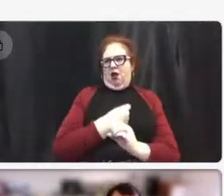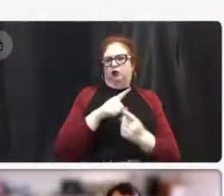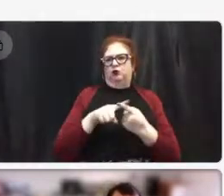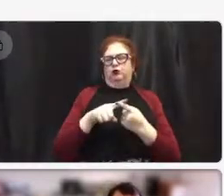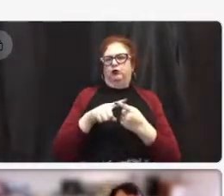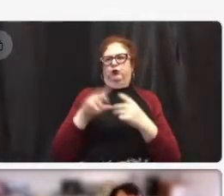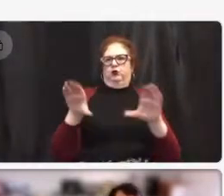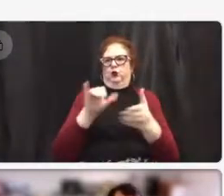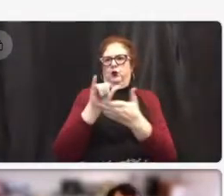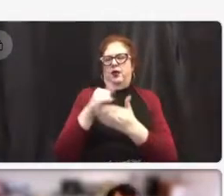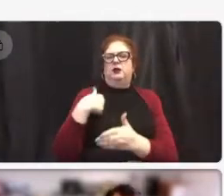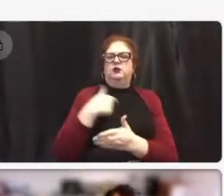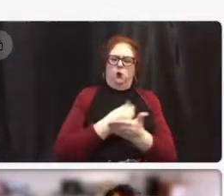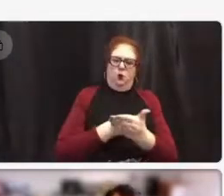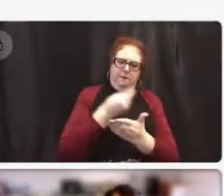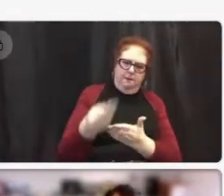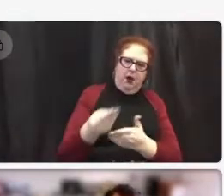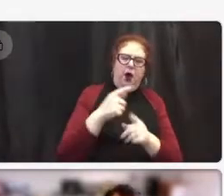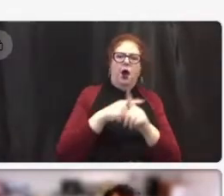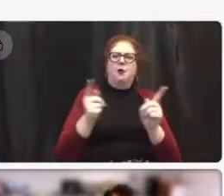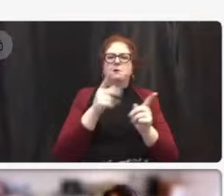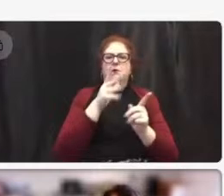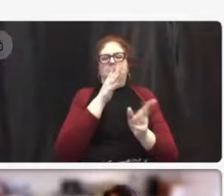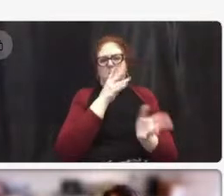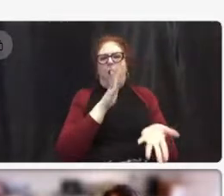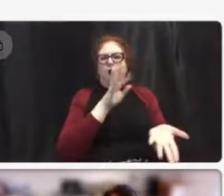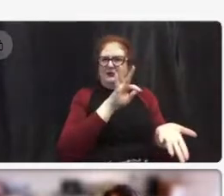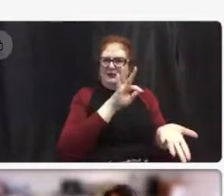changed since we've purchased it. We